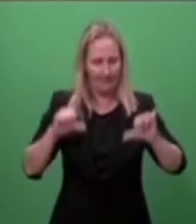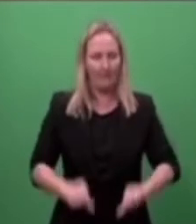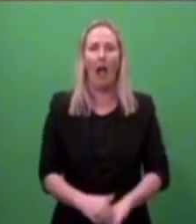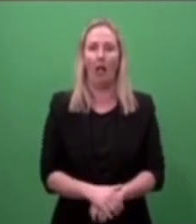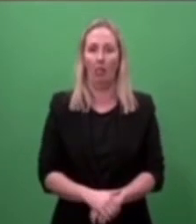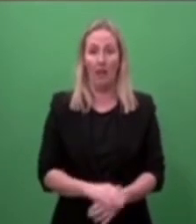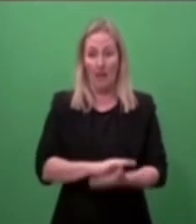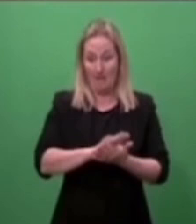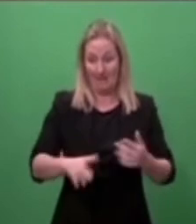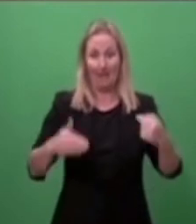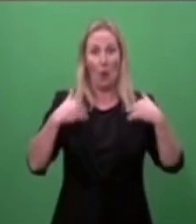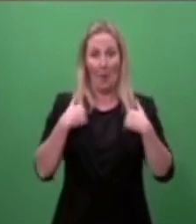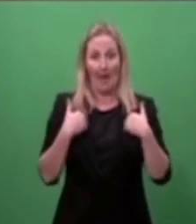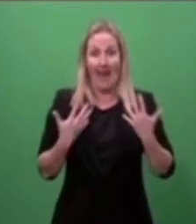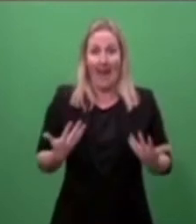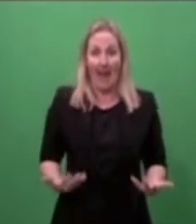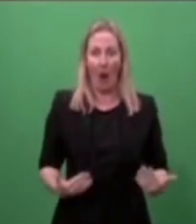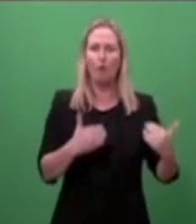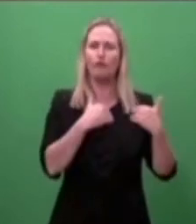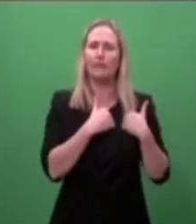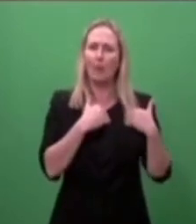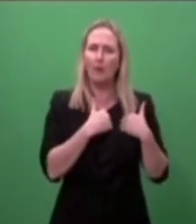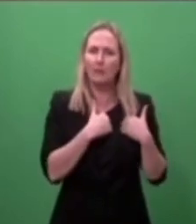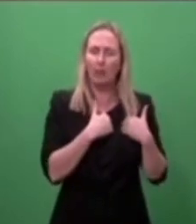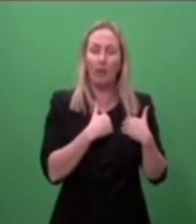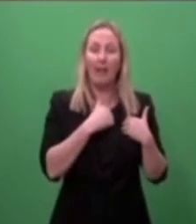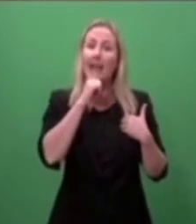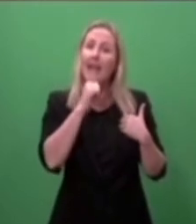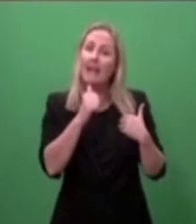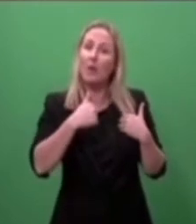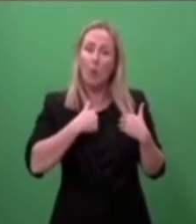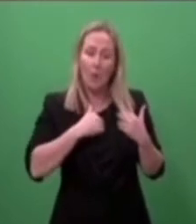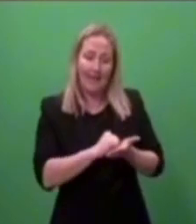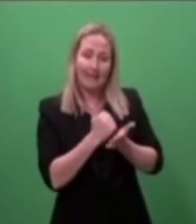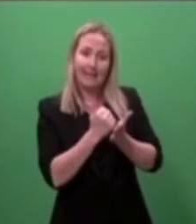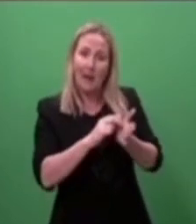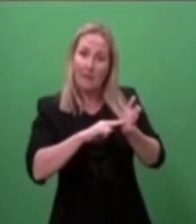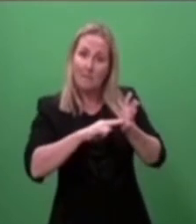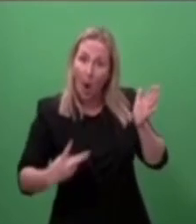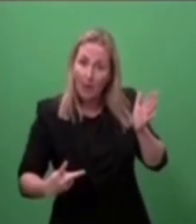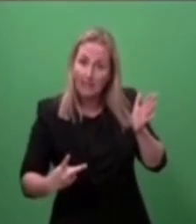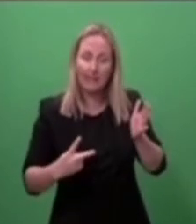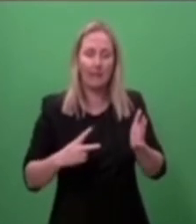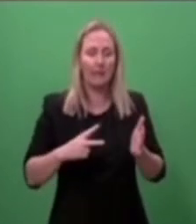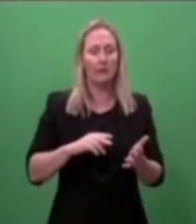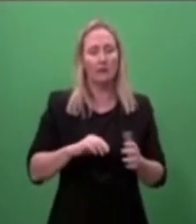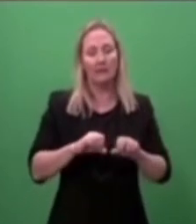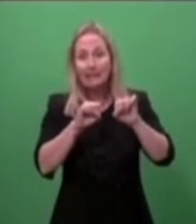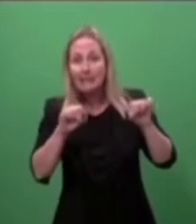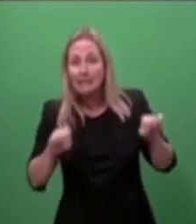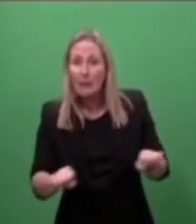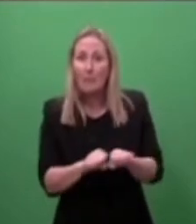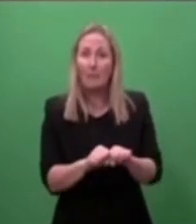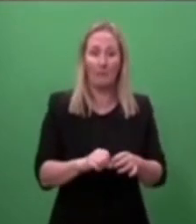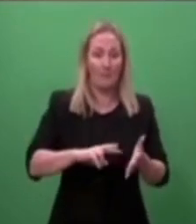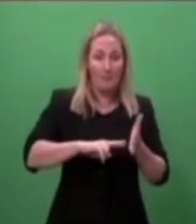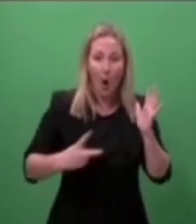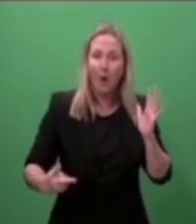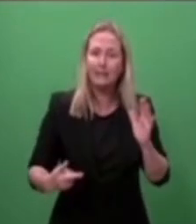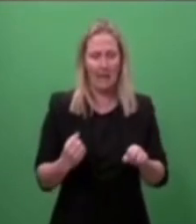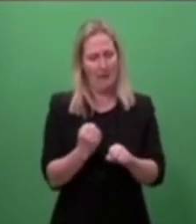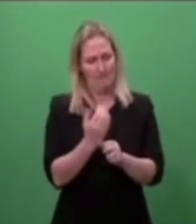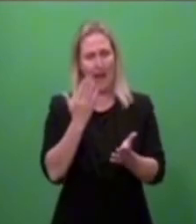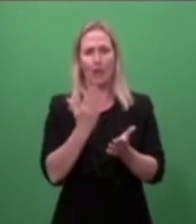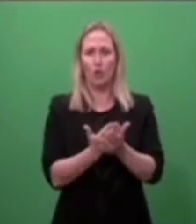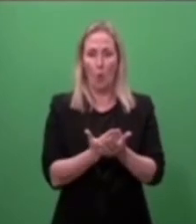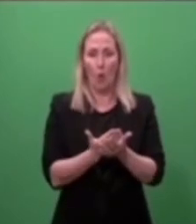we create systems and policies and practices that they uphold the rights and the well-being of those in need